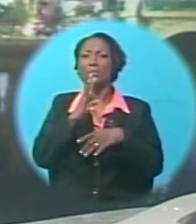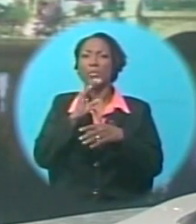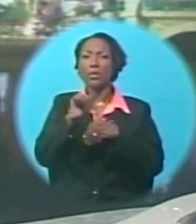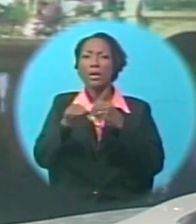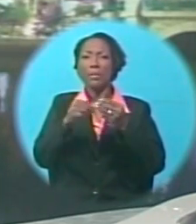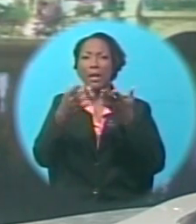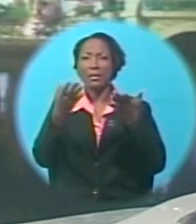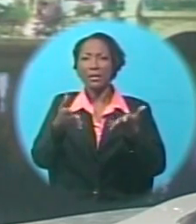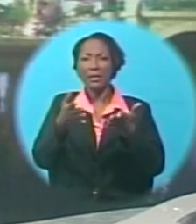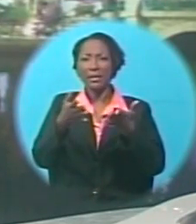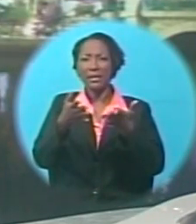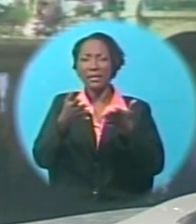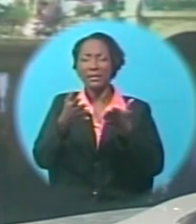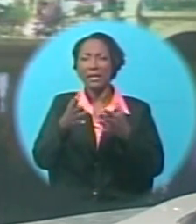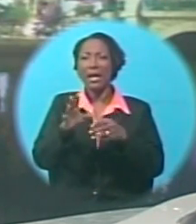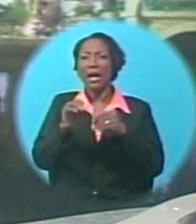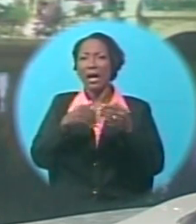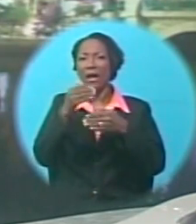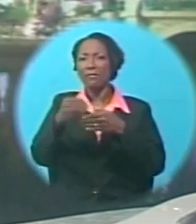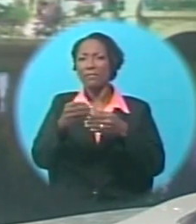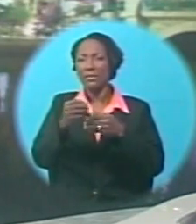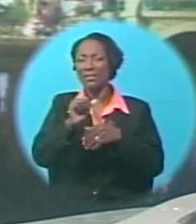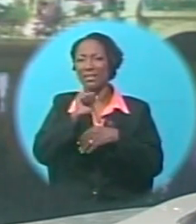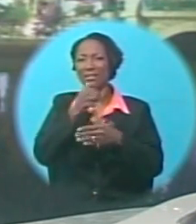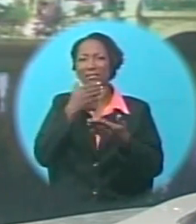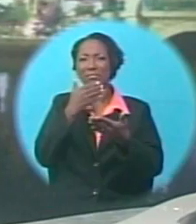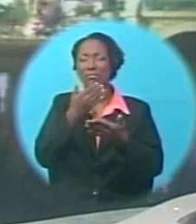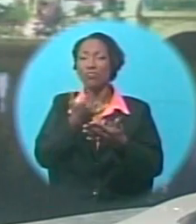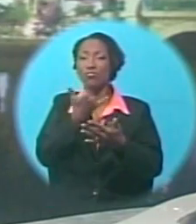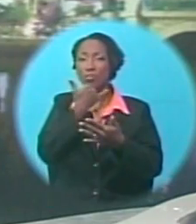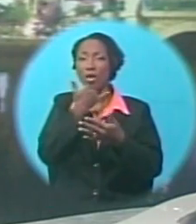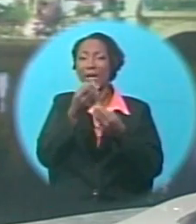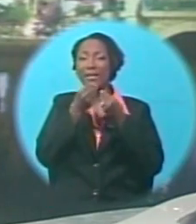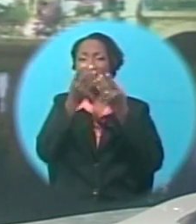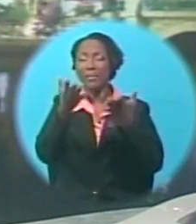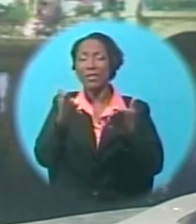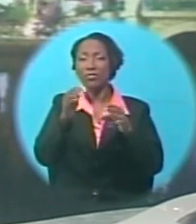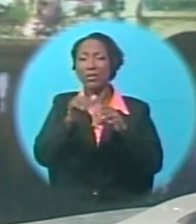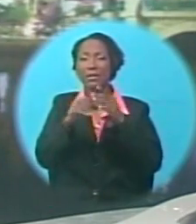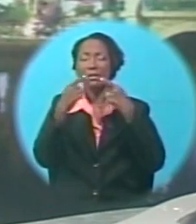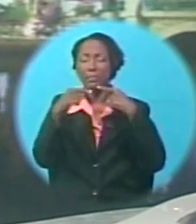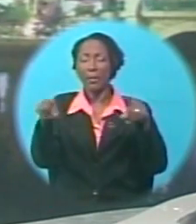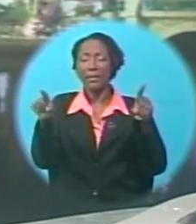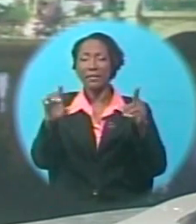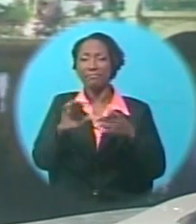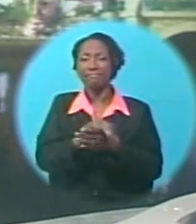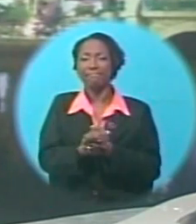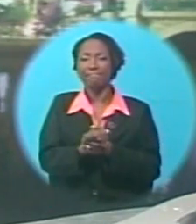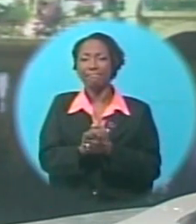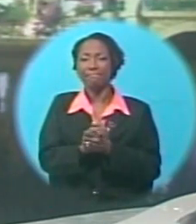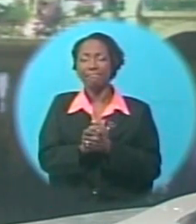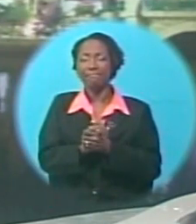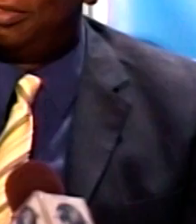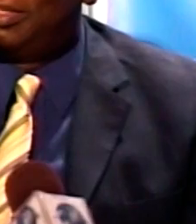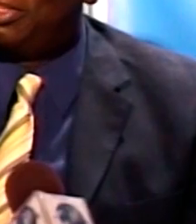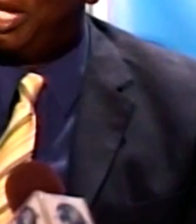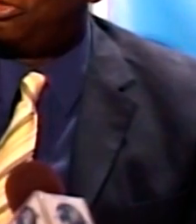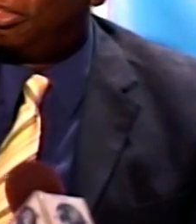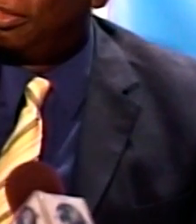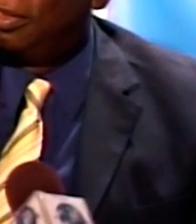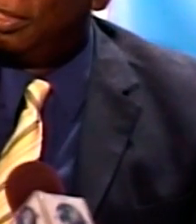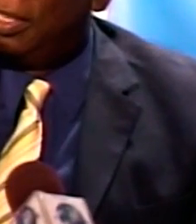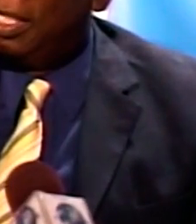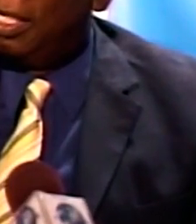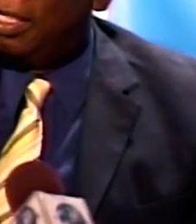he says is misinformation in the public sphere. He will address the issue soon. Some of the current